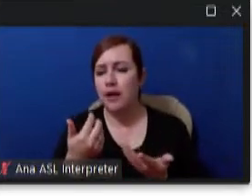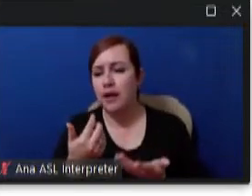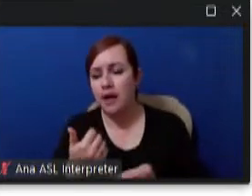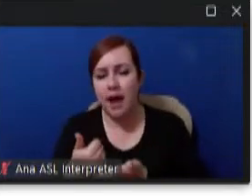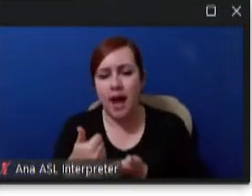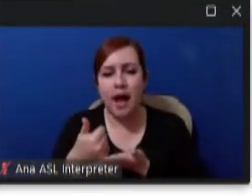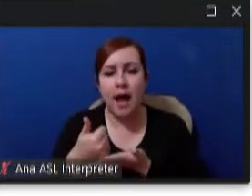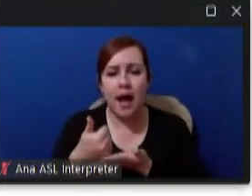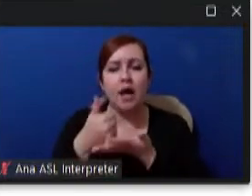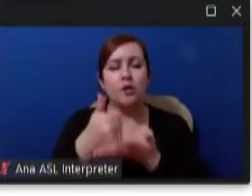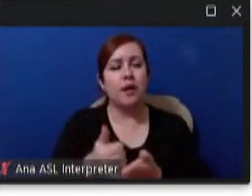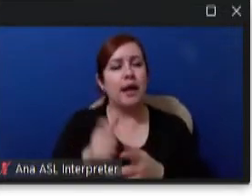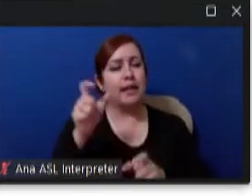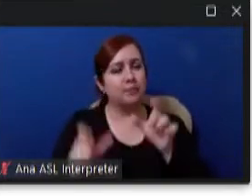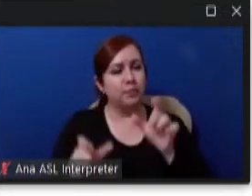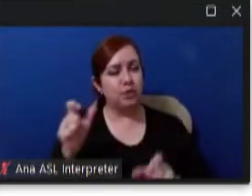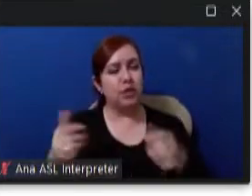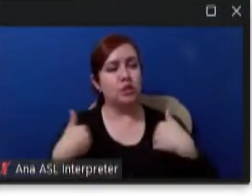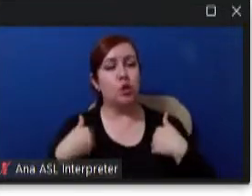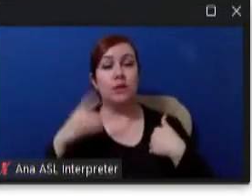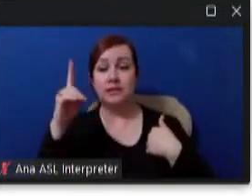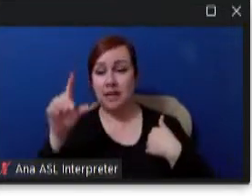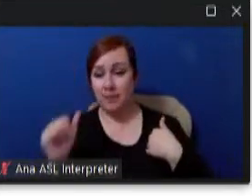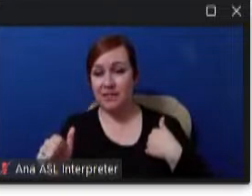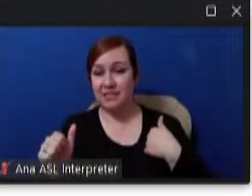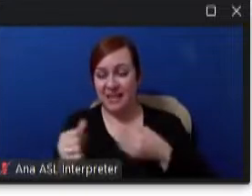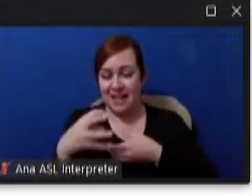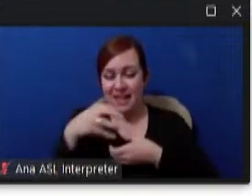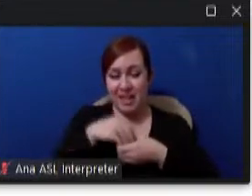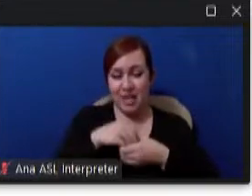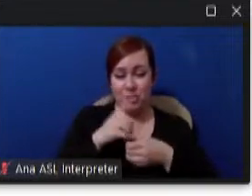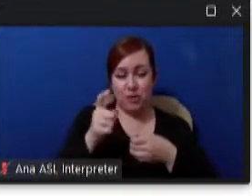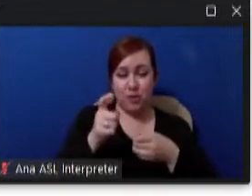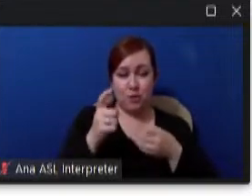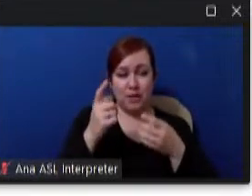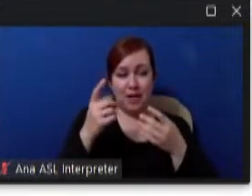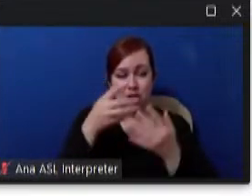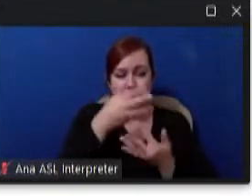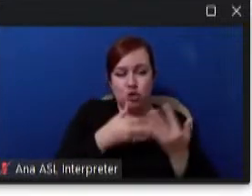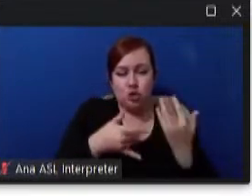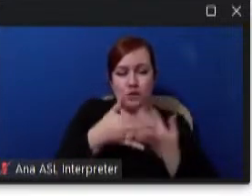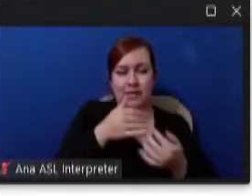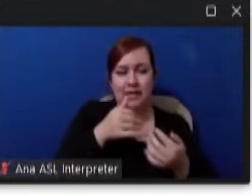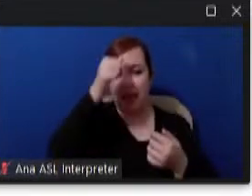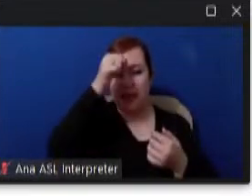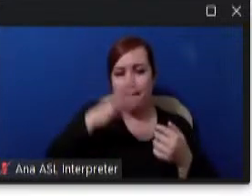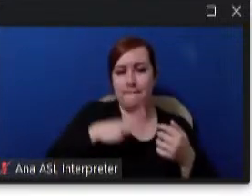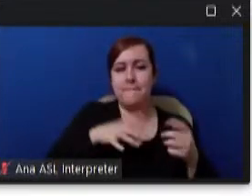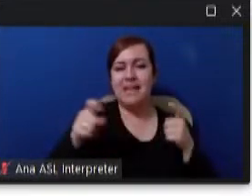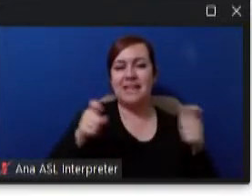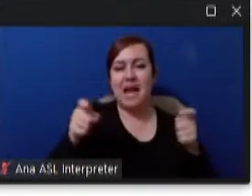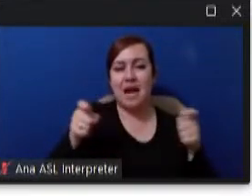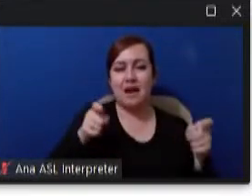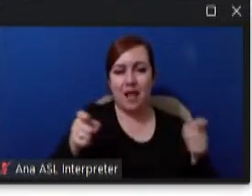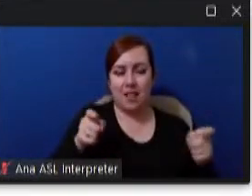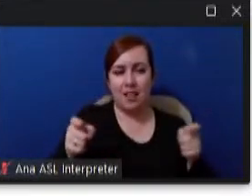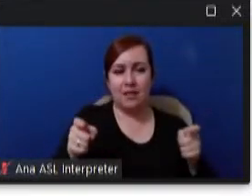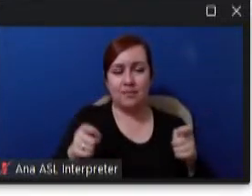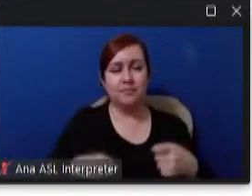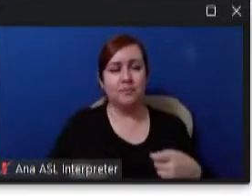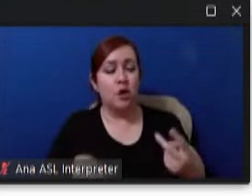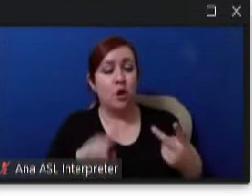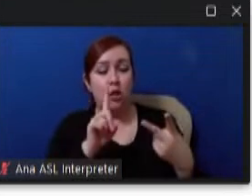do justice to people with disabilities in the midst of this